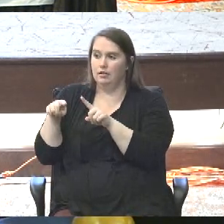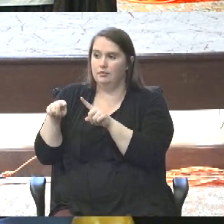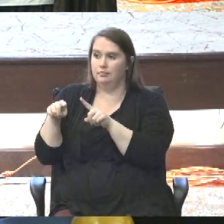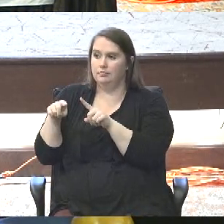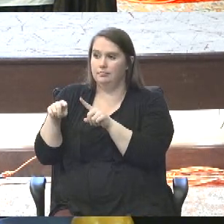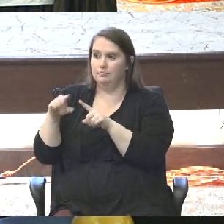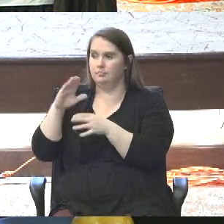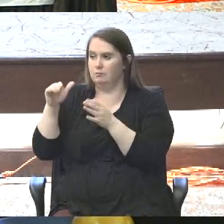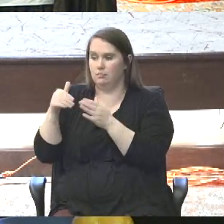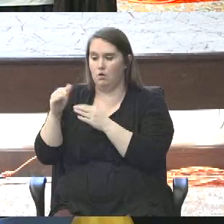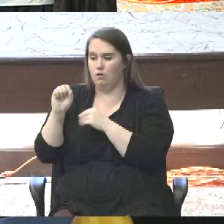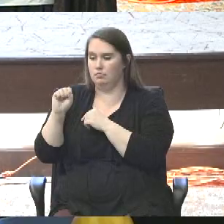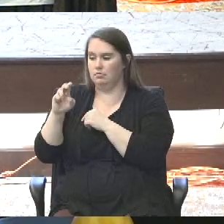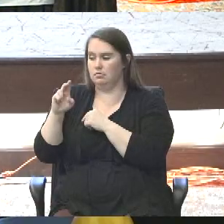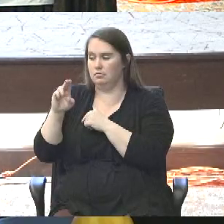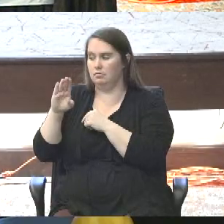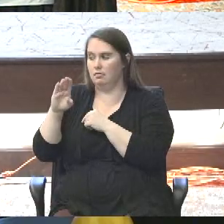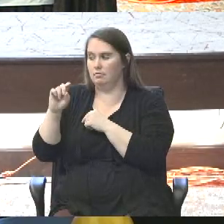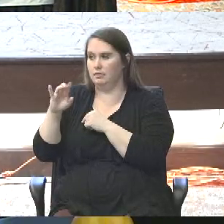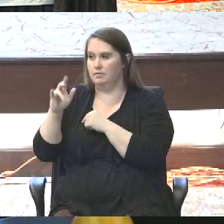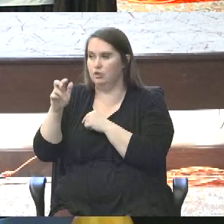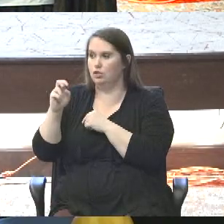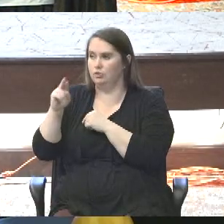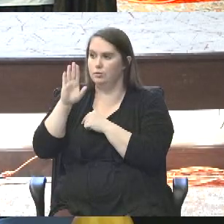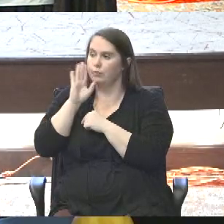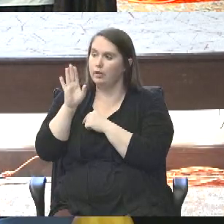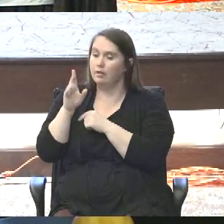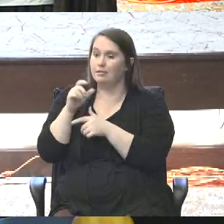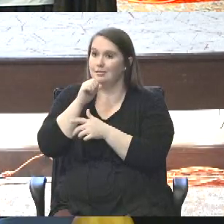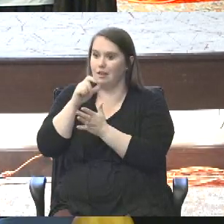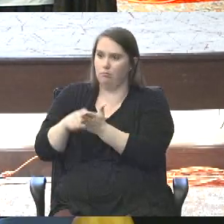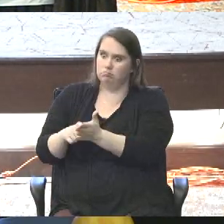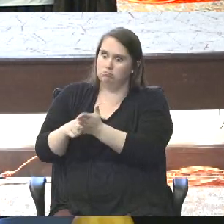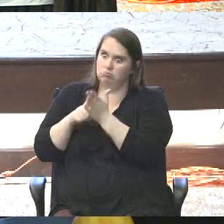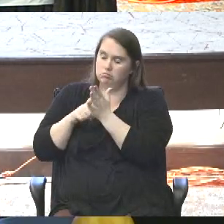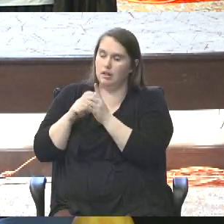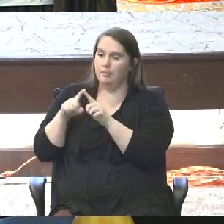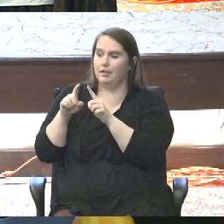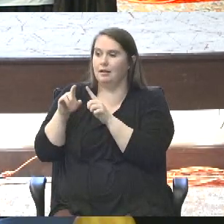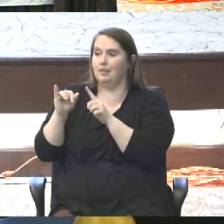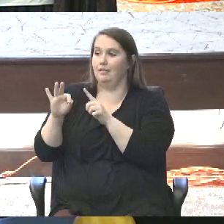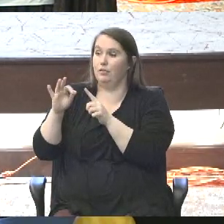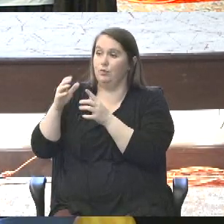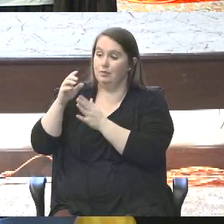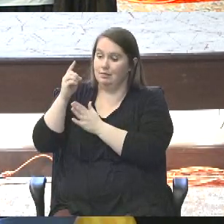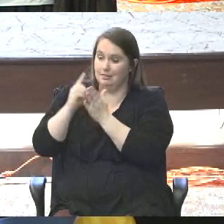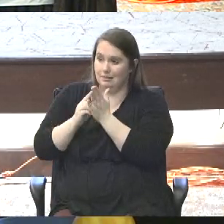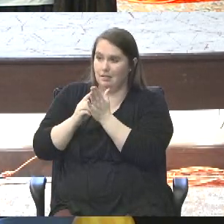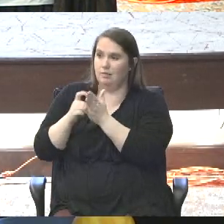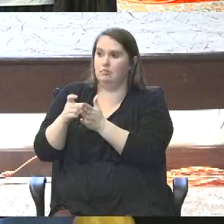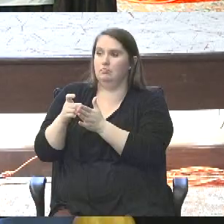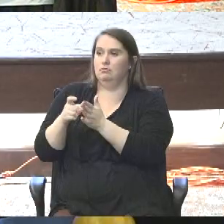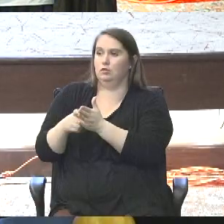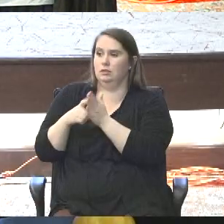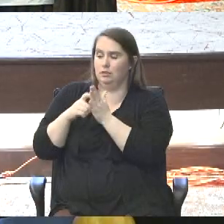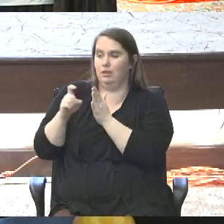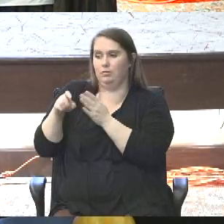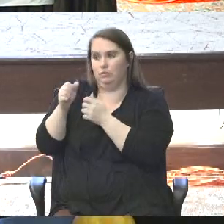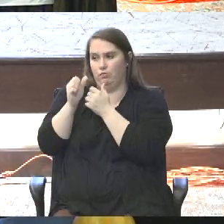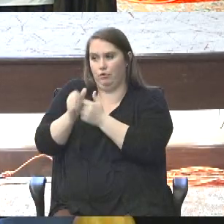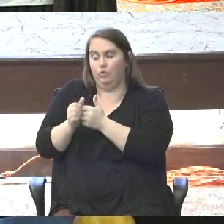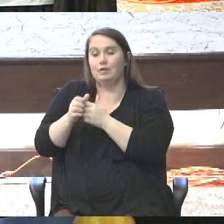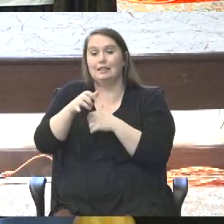all subdivisions or whatever. At that point, it doesn't make them mandatory, but if you have them, you have to follow the design criteria. Right, it absolutely does. For